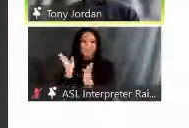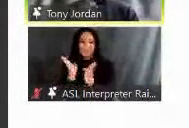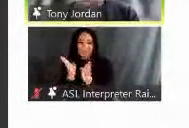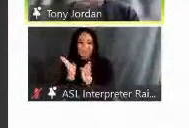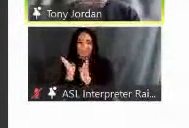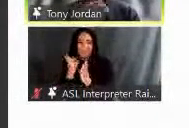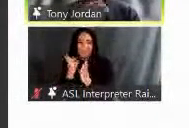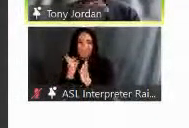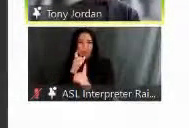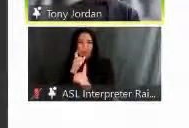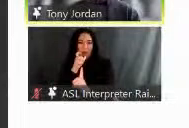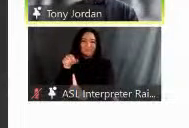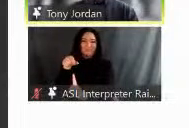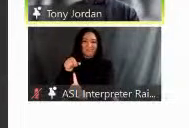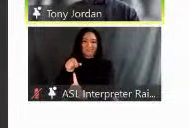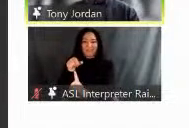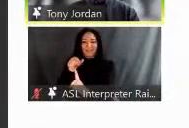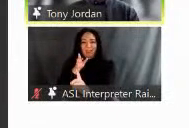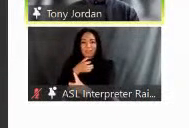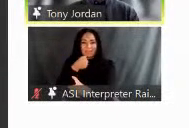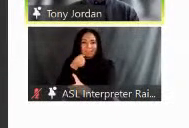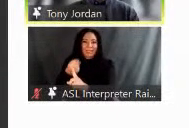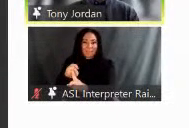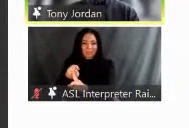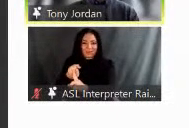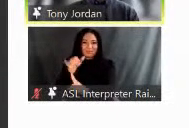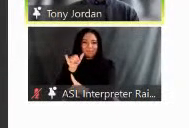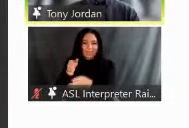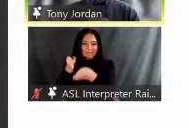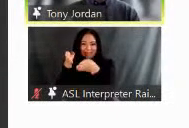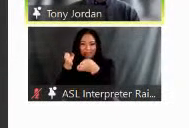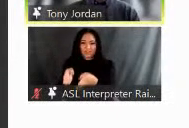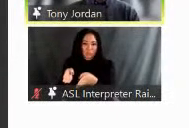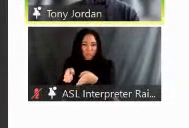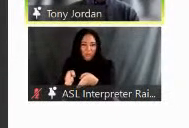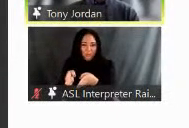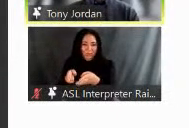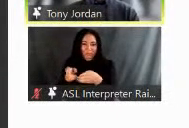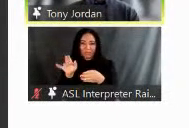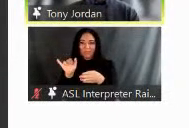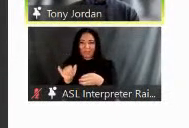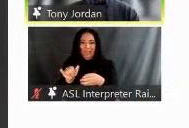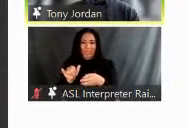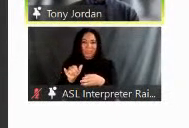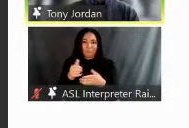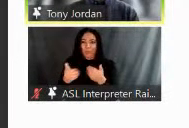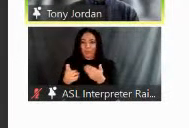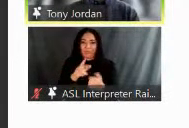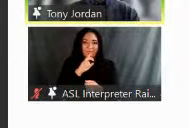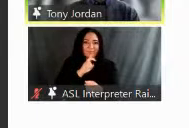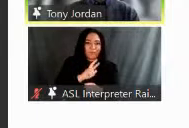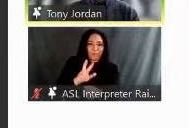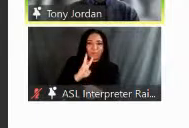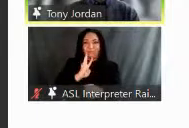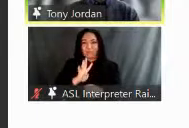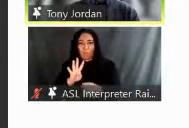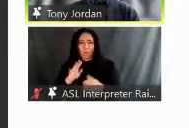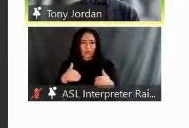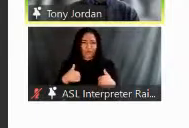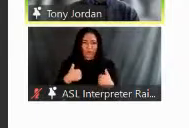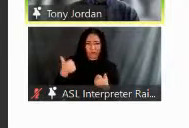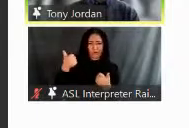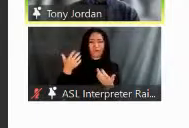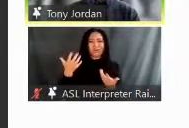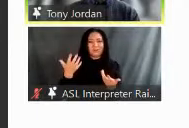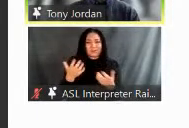for, and what's the impact on that individual, that human, whether they're 3 or 4 years old or younger. So I think that's